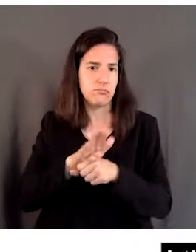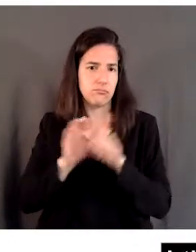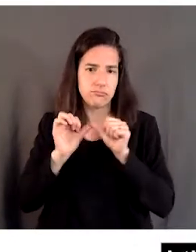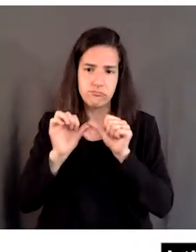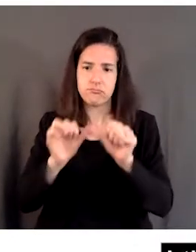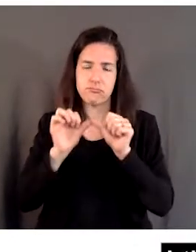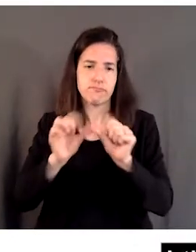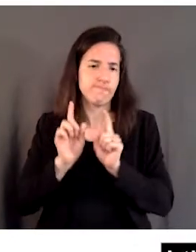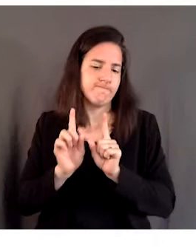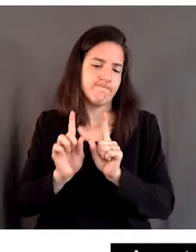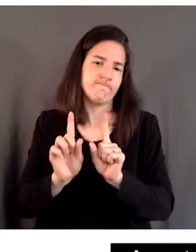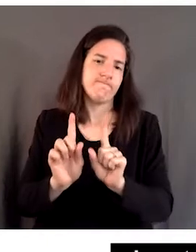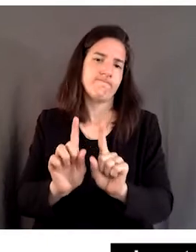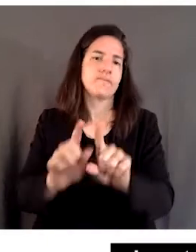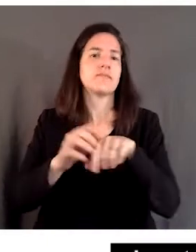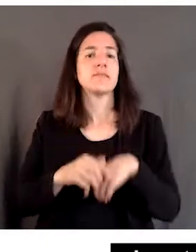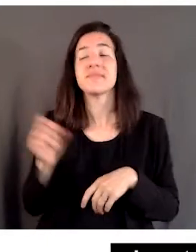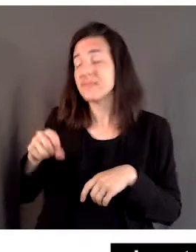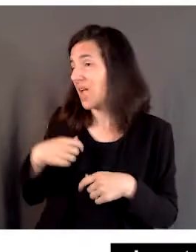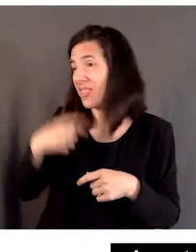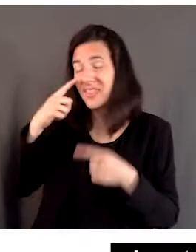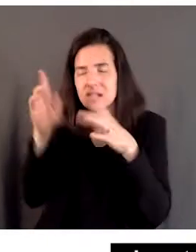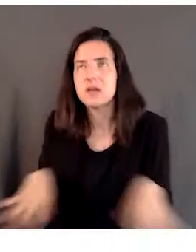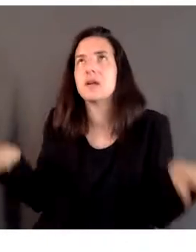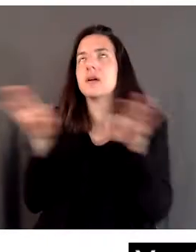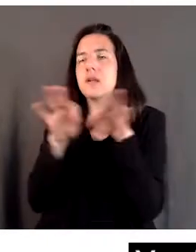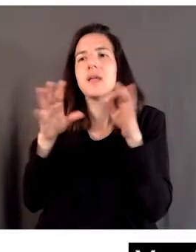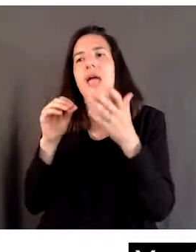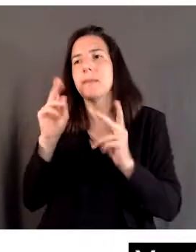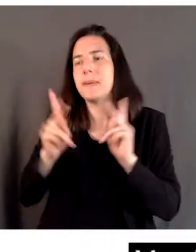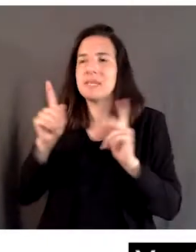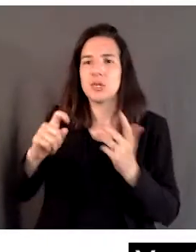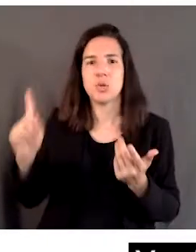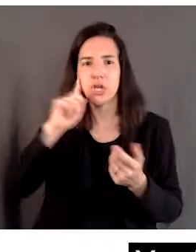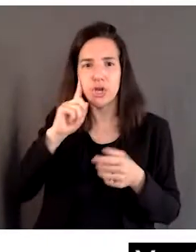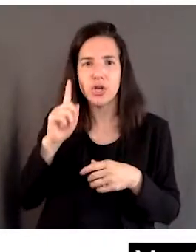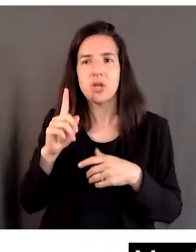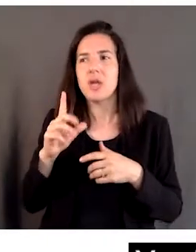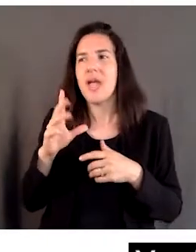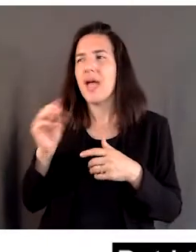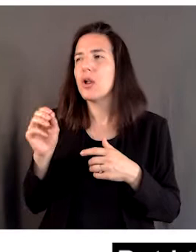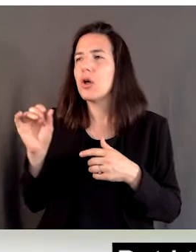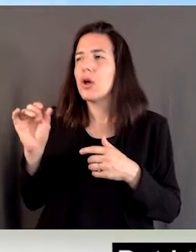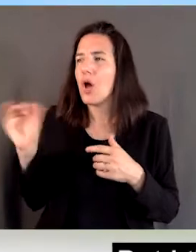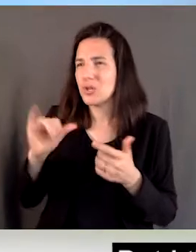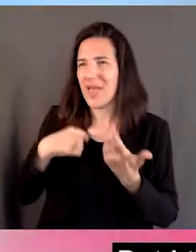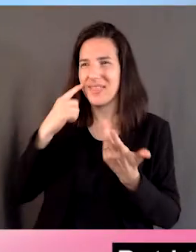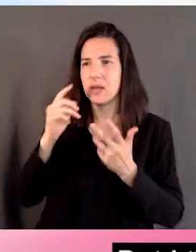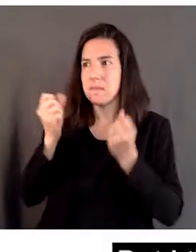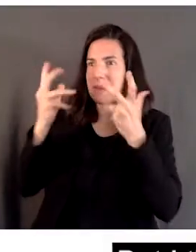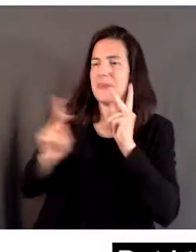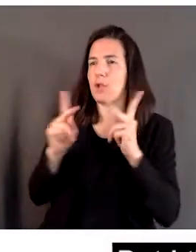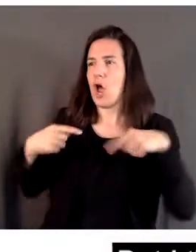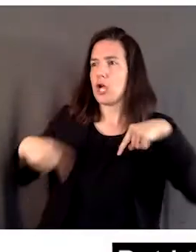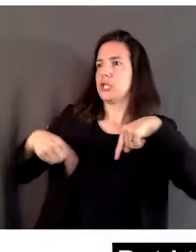often afraid to be curious about these issues because they're so hot button, like, God forbid you should ask that. But I think if we